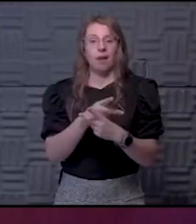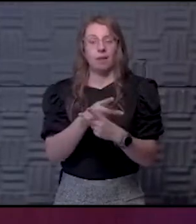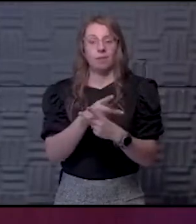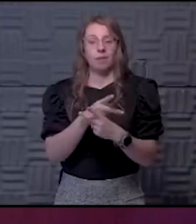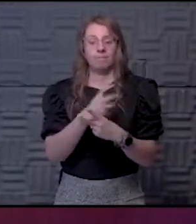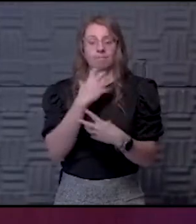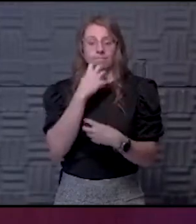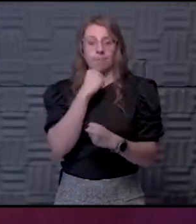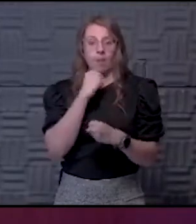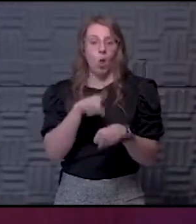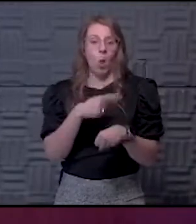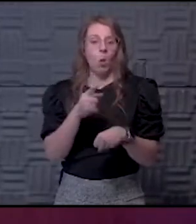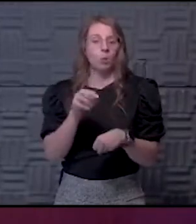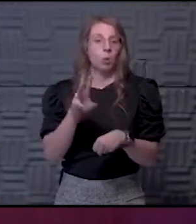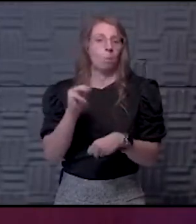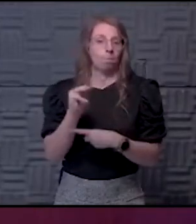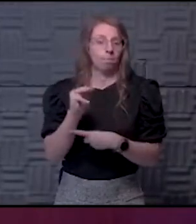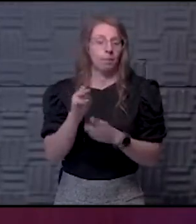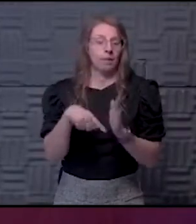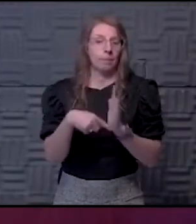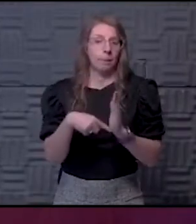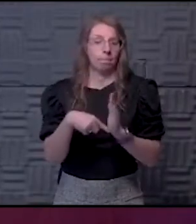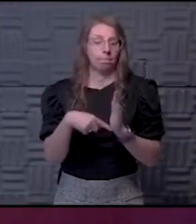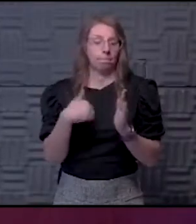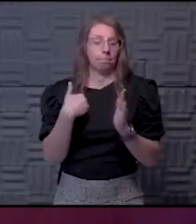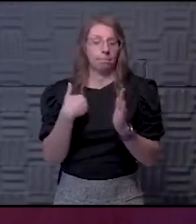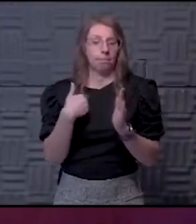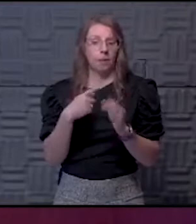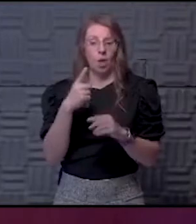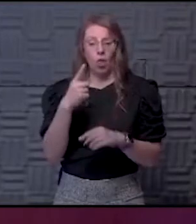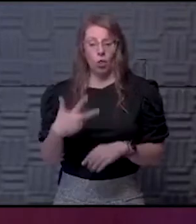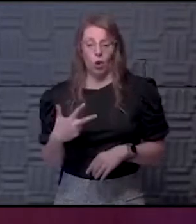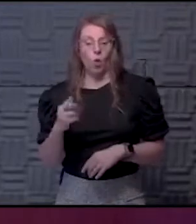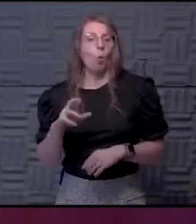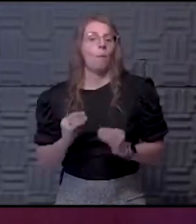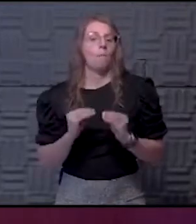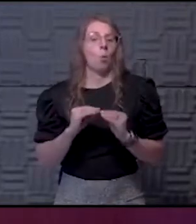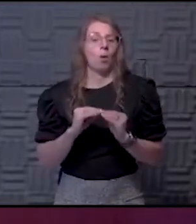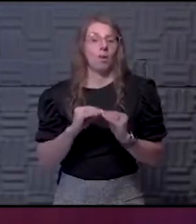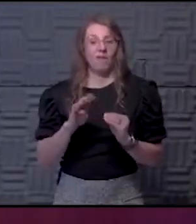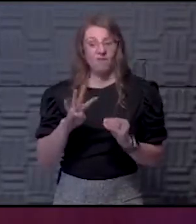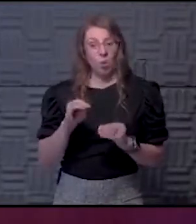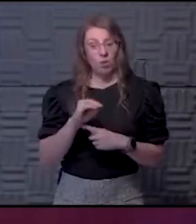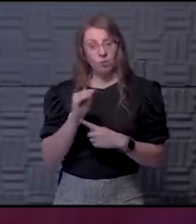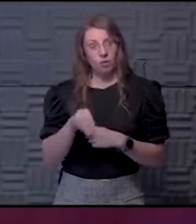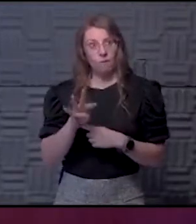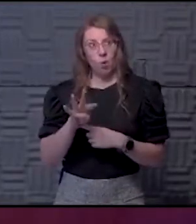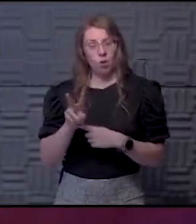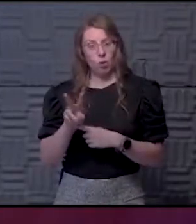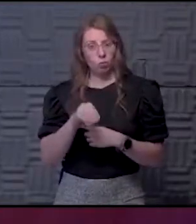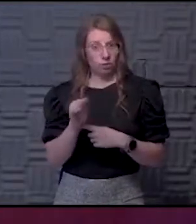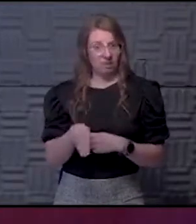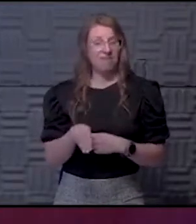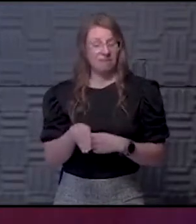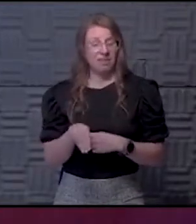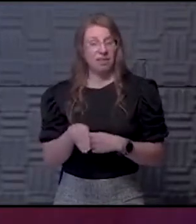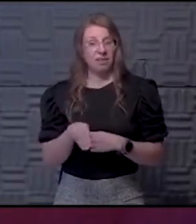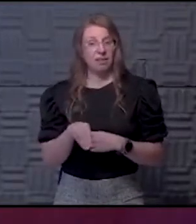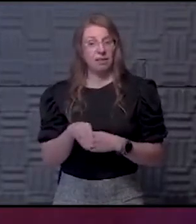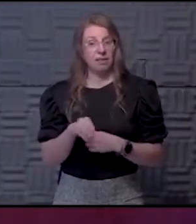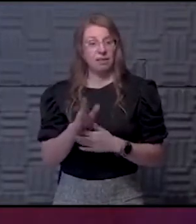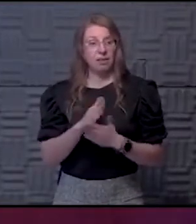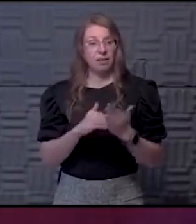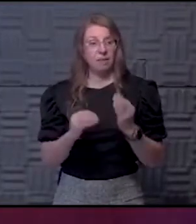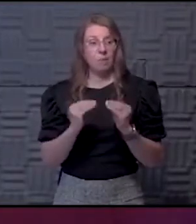meaningful long-term symptoms is a third or more. We've seen 40%, 42% in some of the more